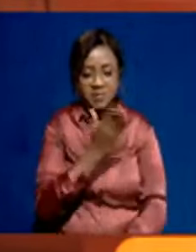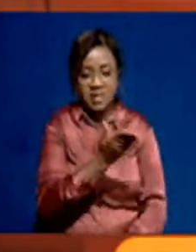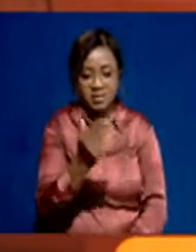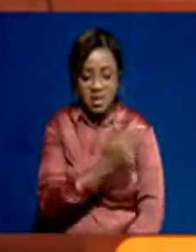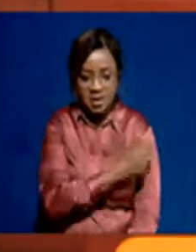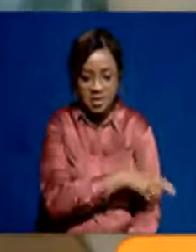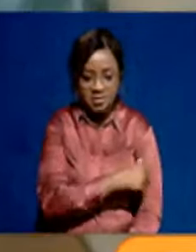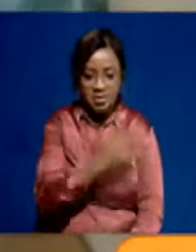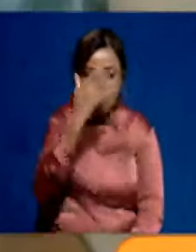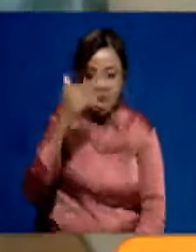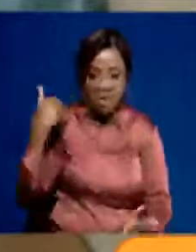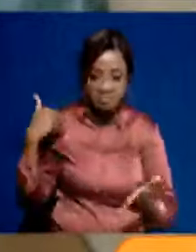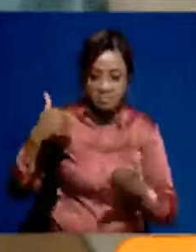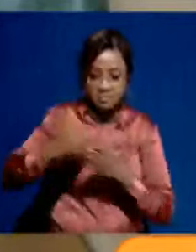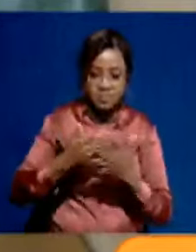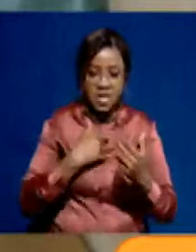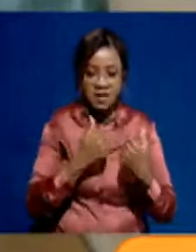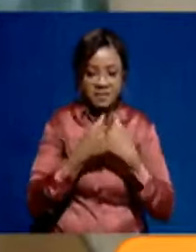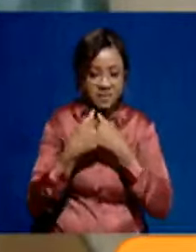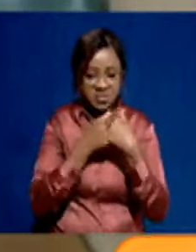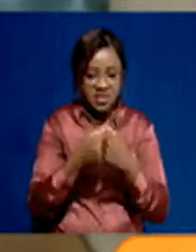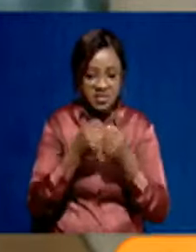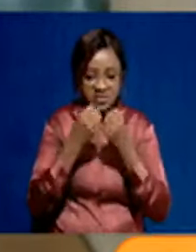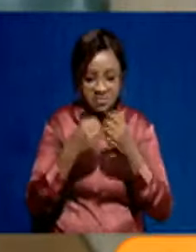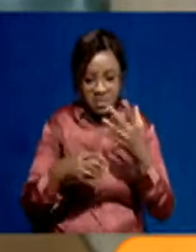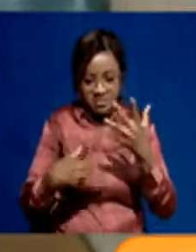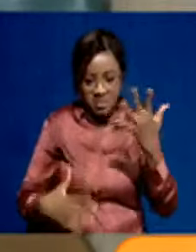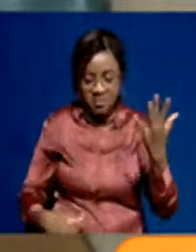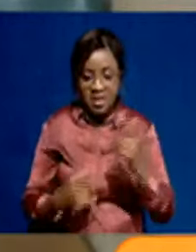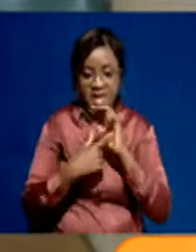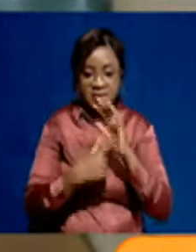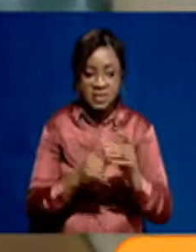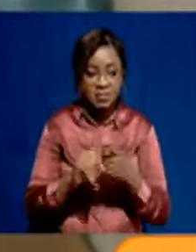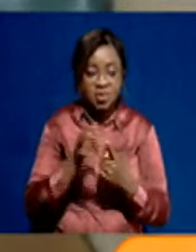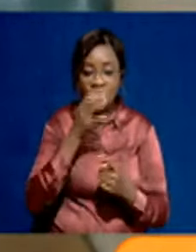occasionally had challenges, including lack of water,